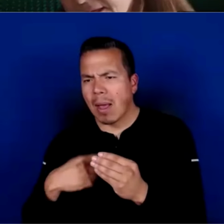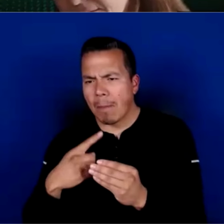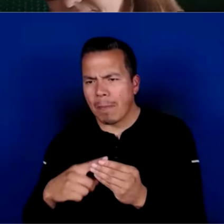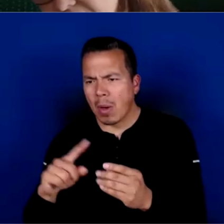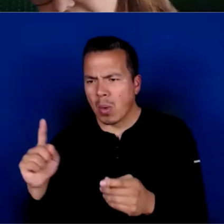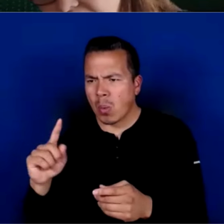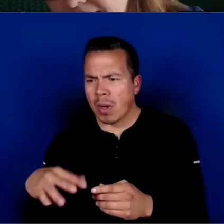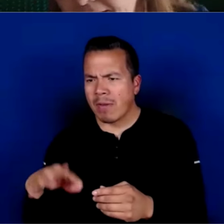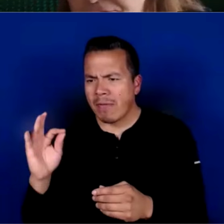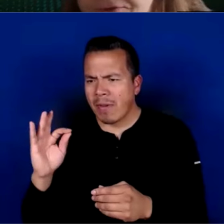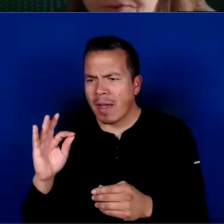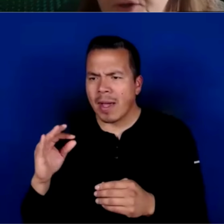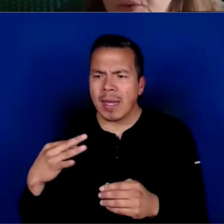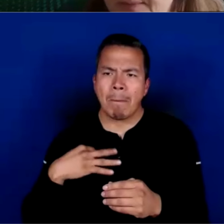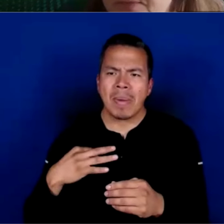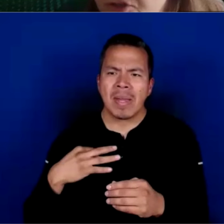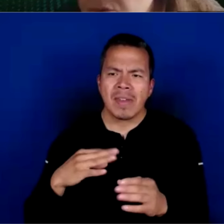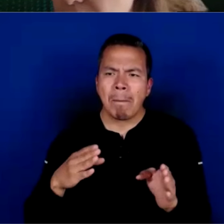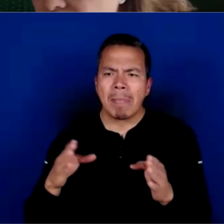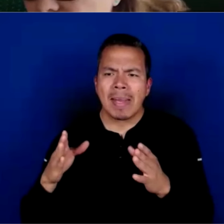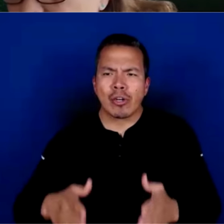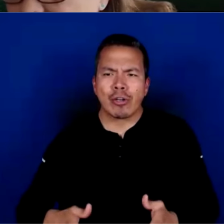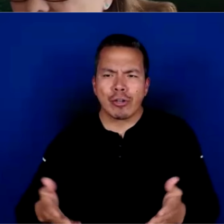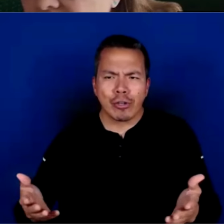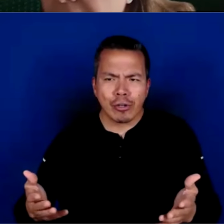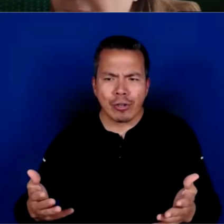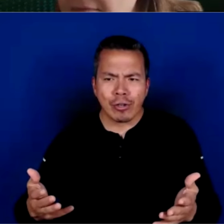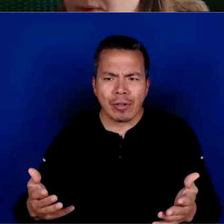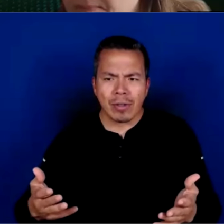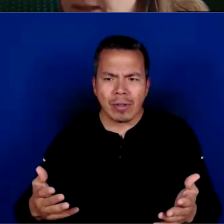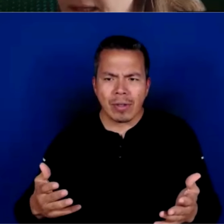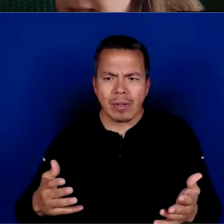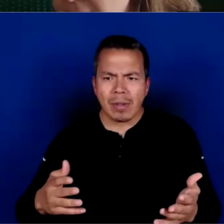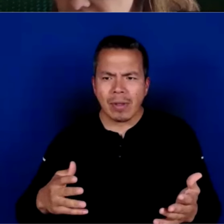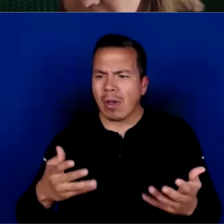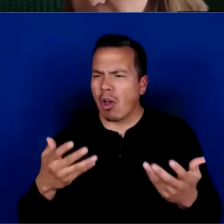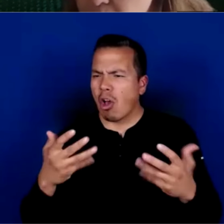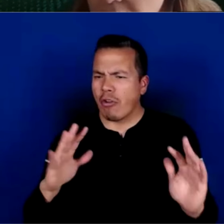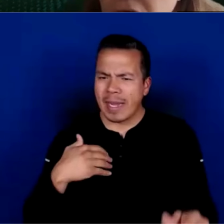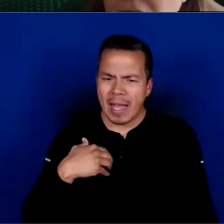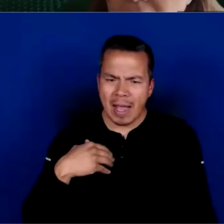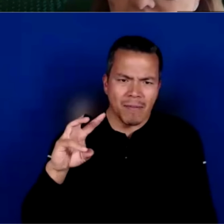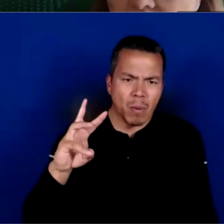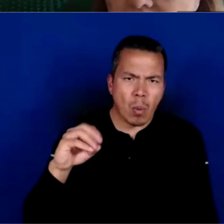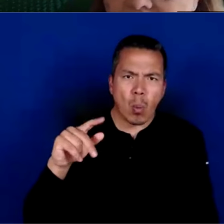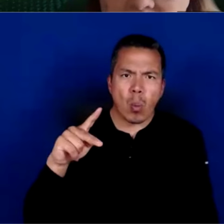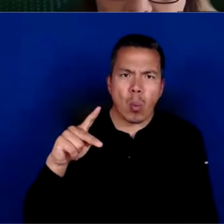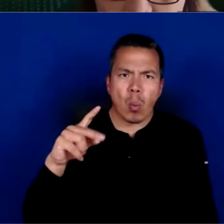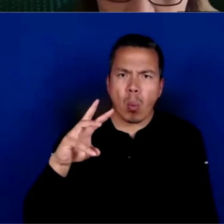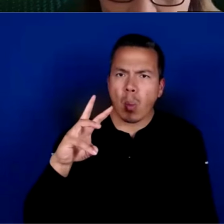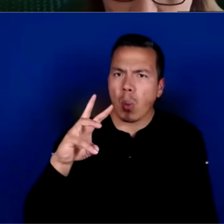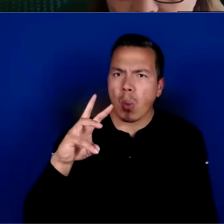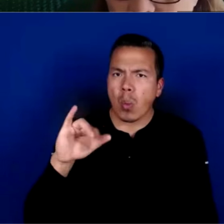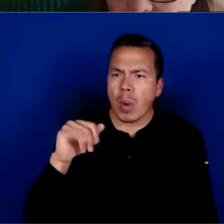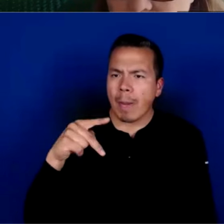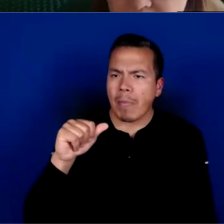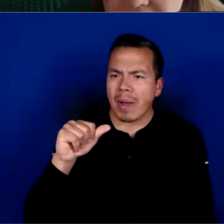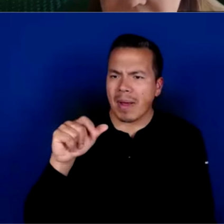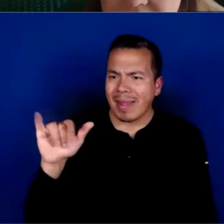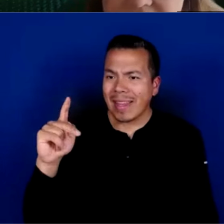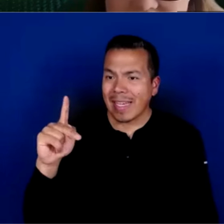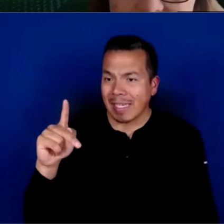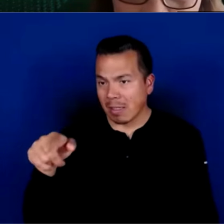find benefit planners. So I'm sure we probably already have a WIPA link in there somewhere. But we